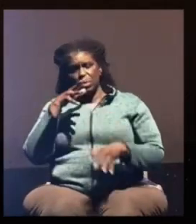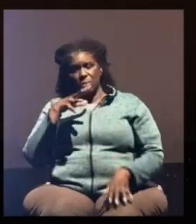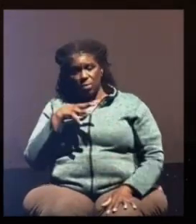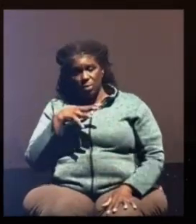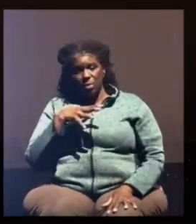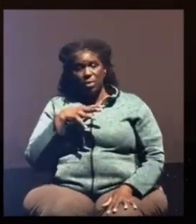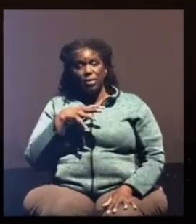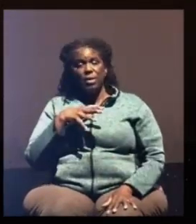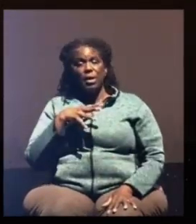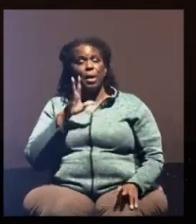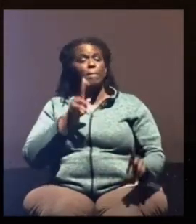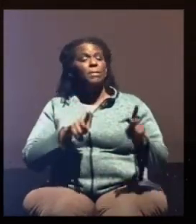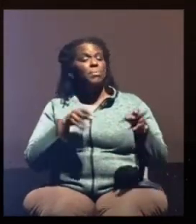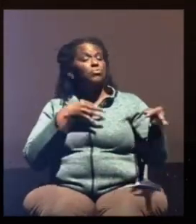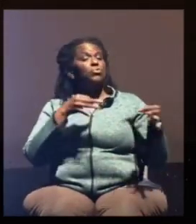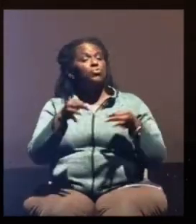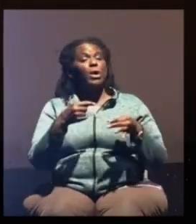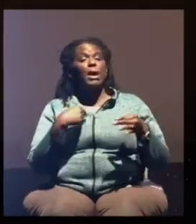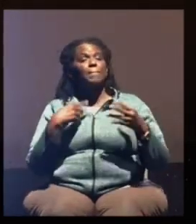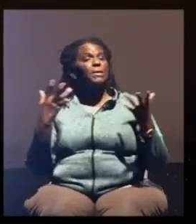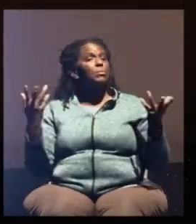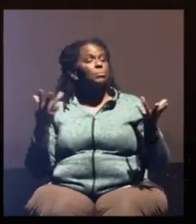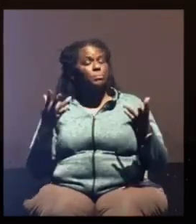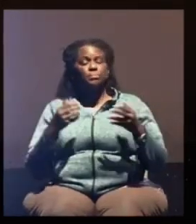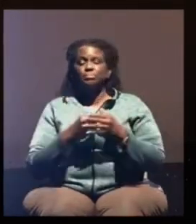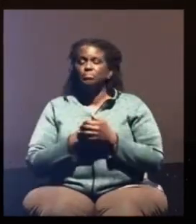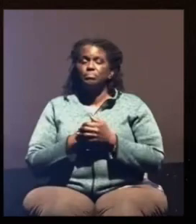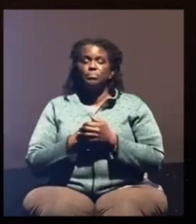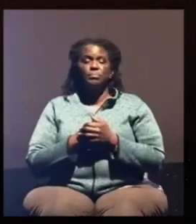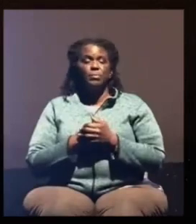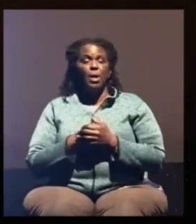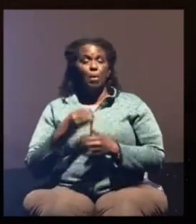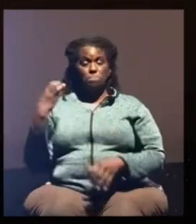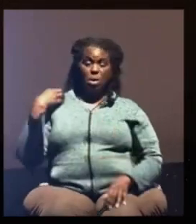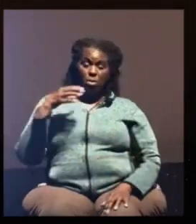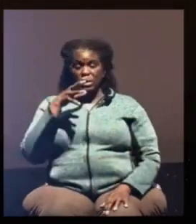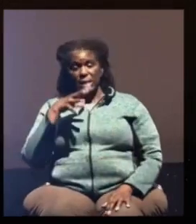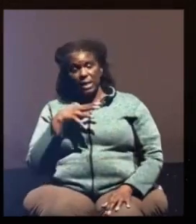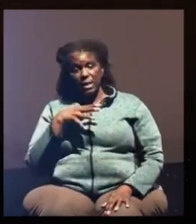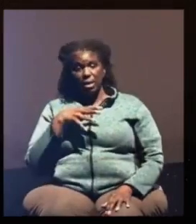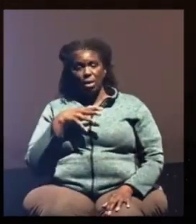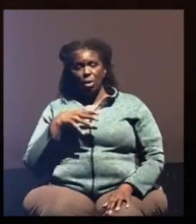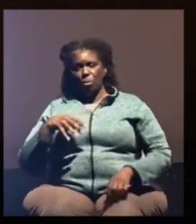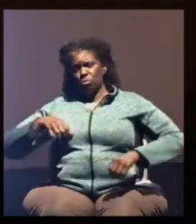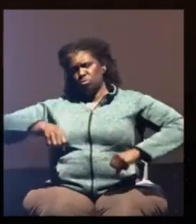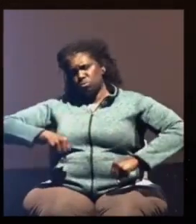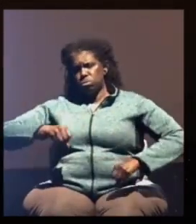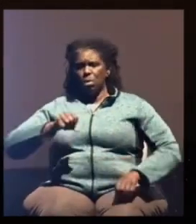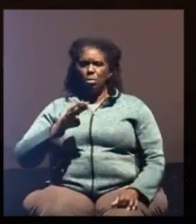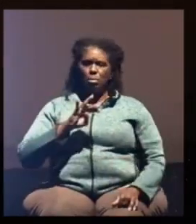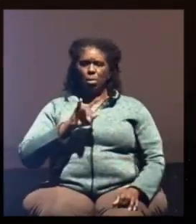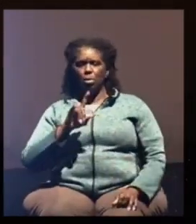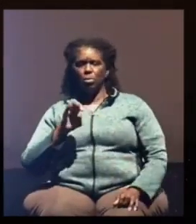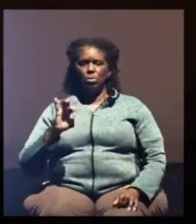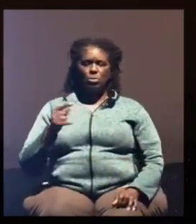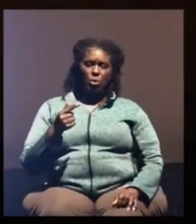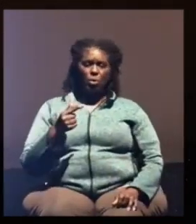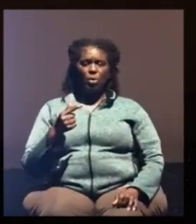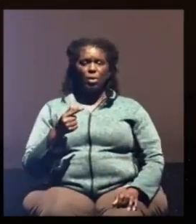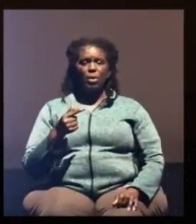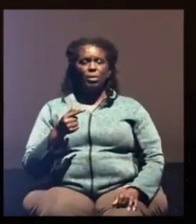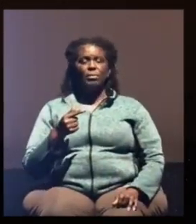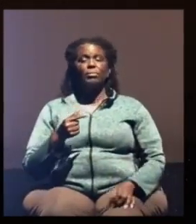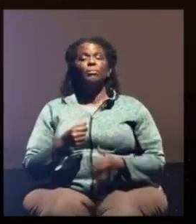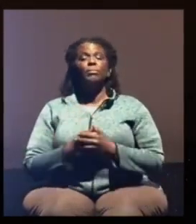I've been described in many ways in my career, a boss lady, a bulldog, and three that are very special to